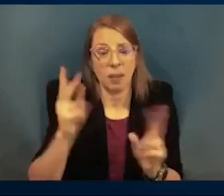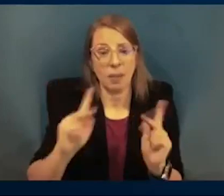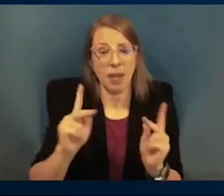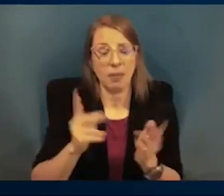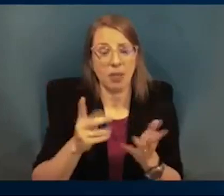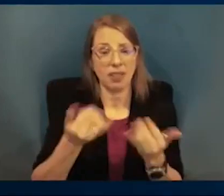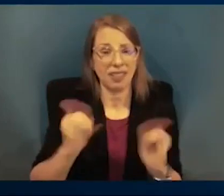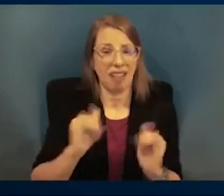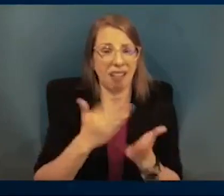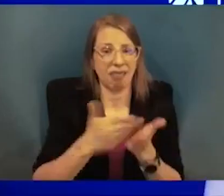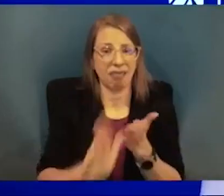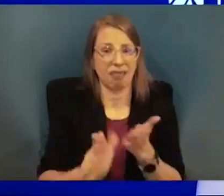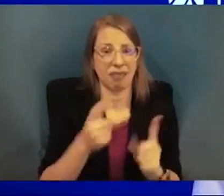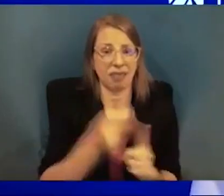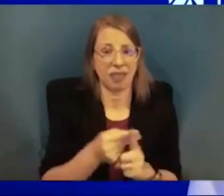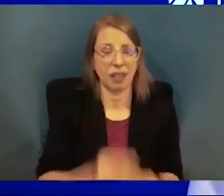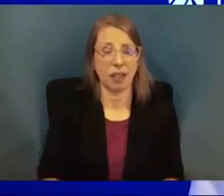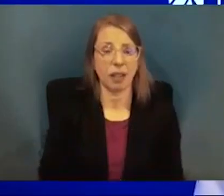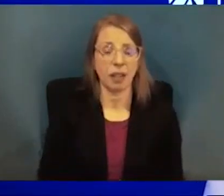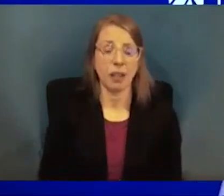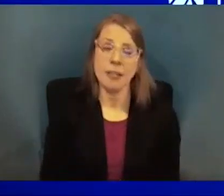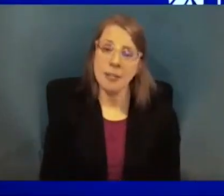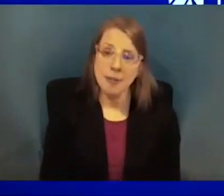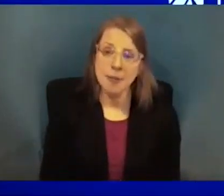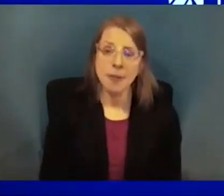vaccinated? I think